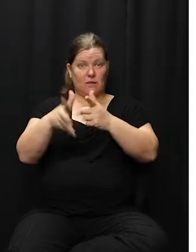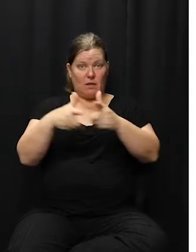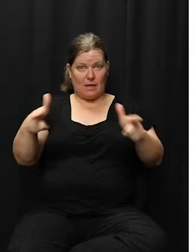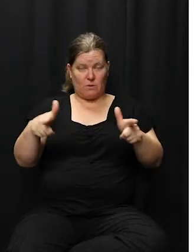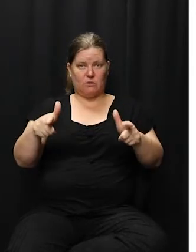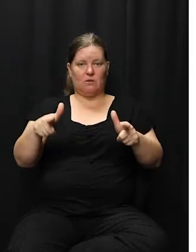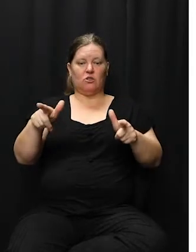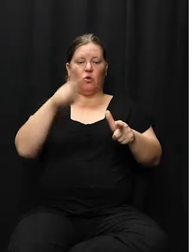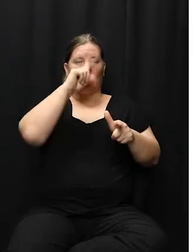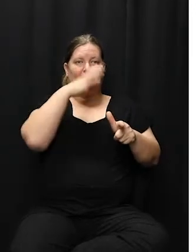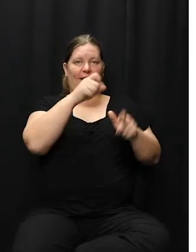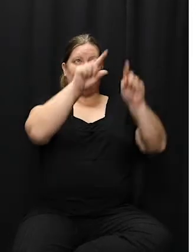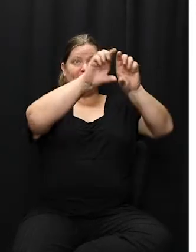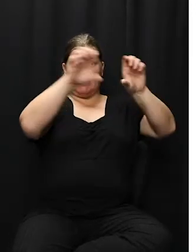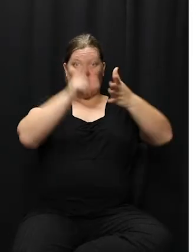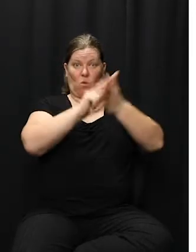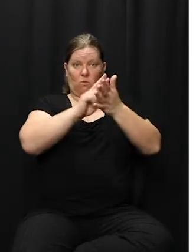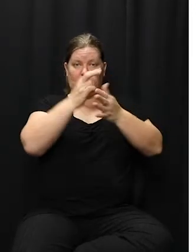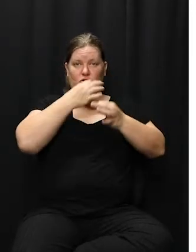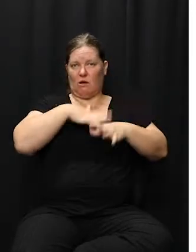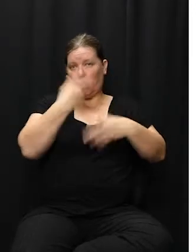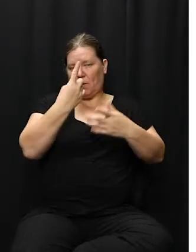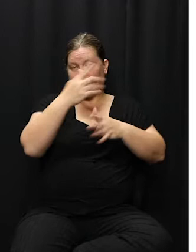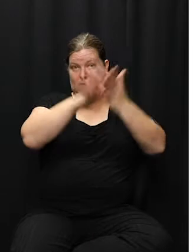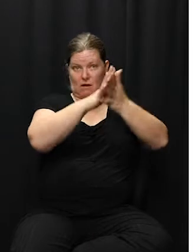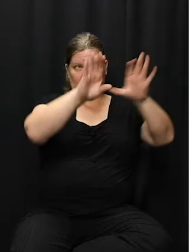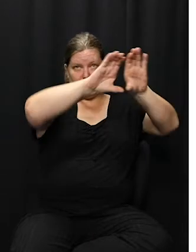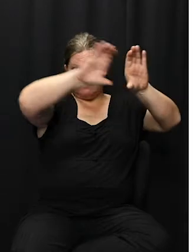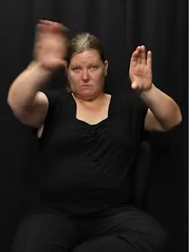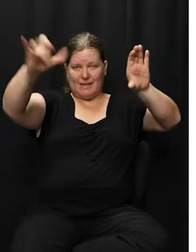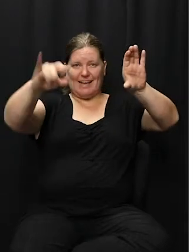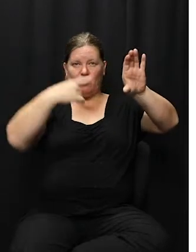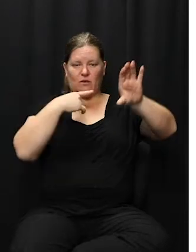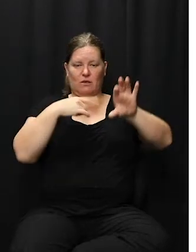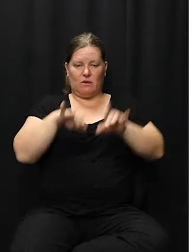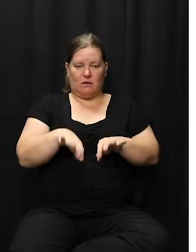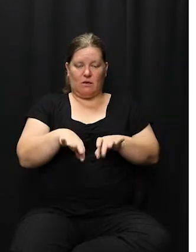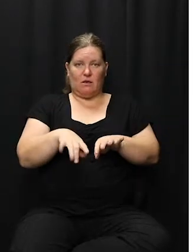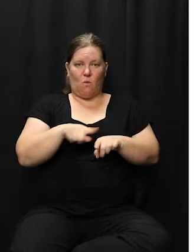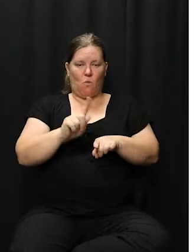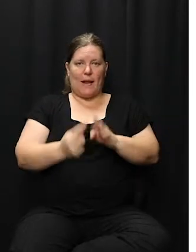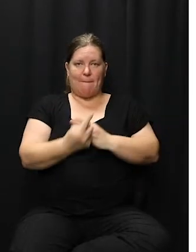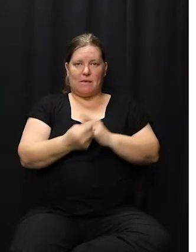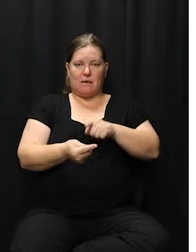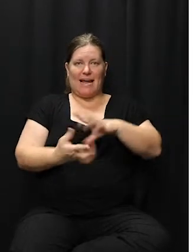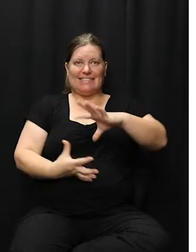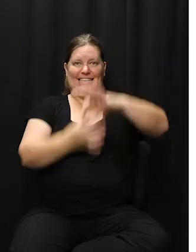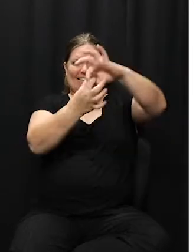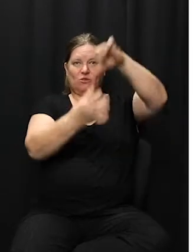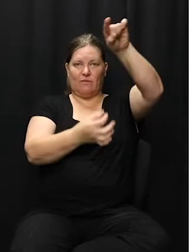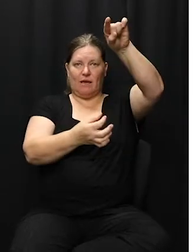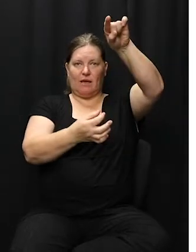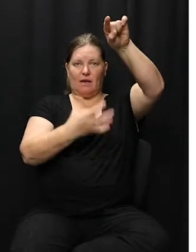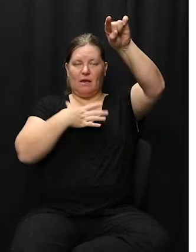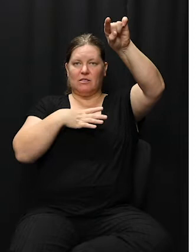or whatever video, and then you have codes that you can link to that place in the video at the time.